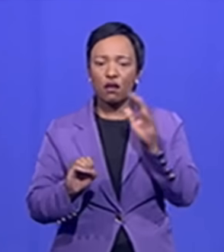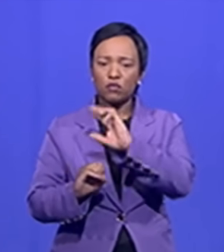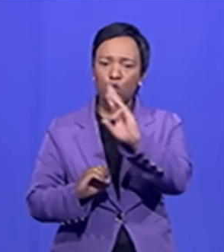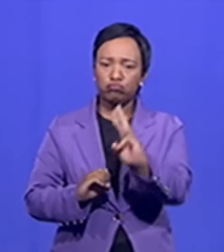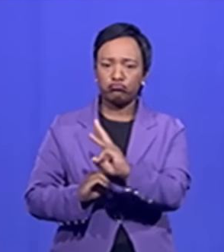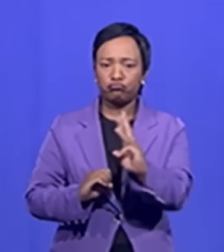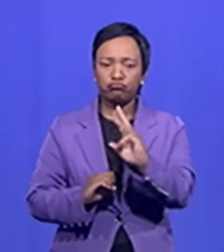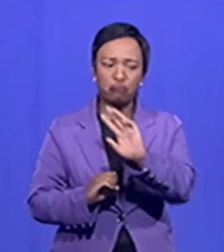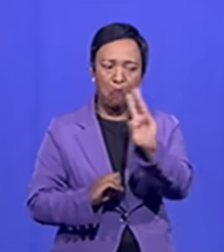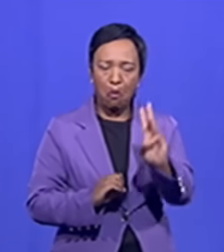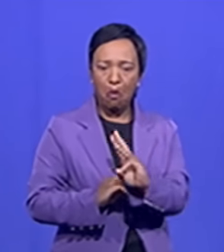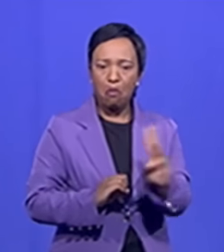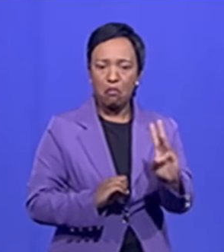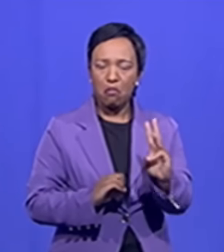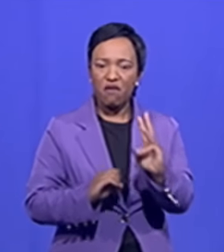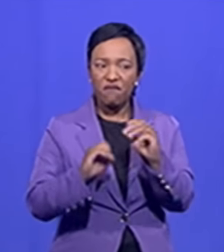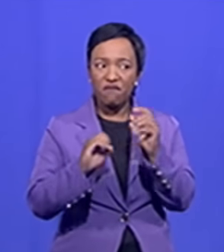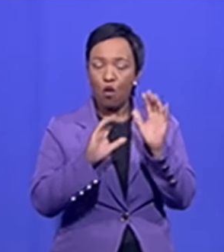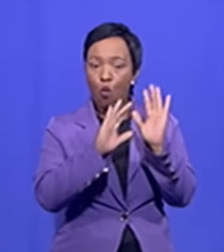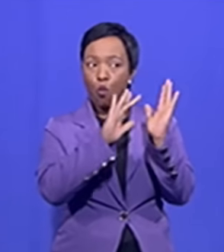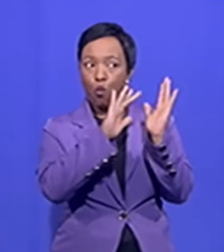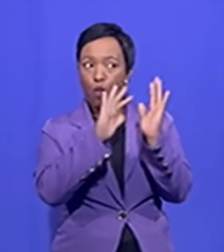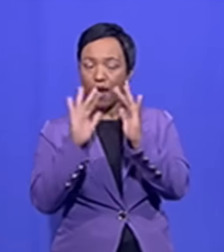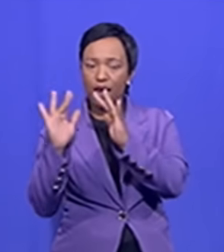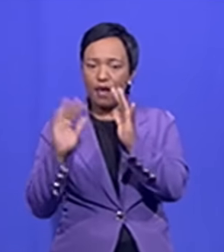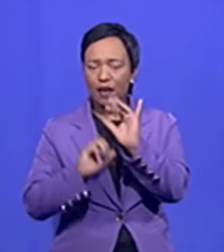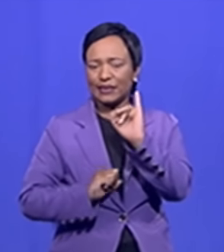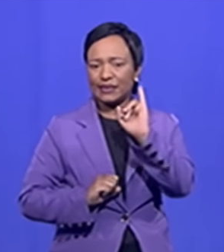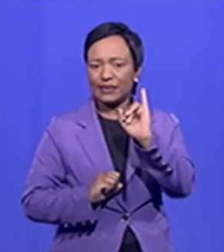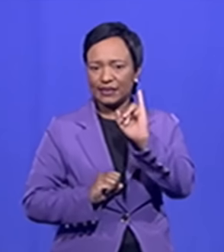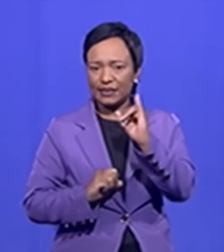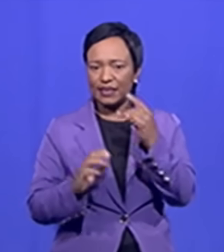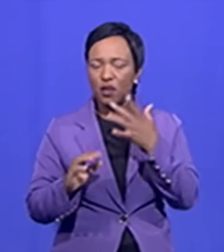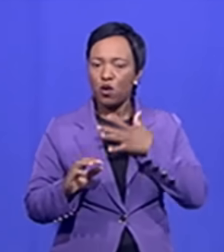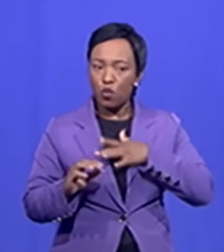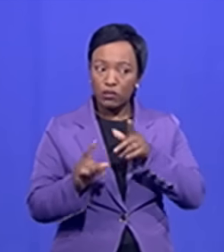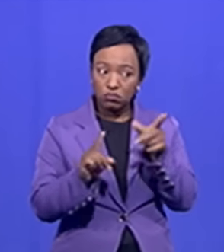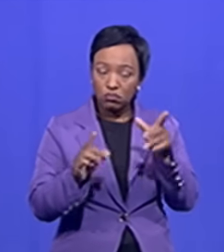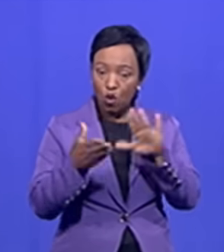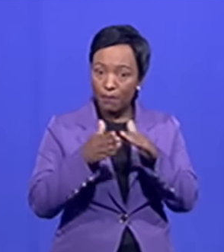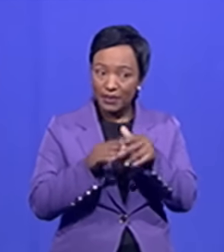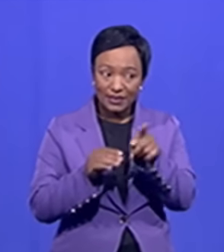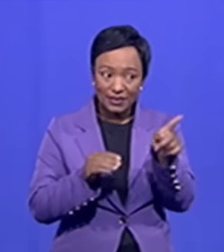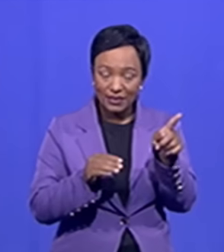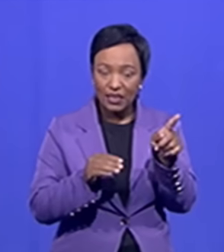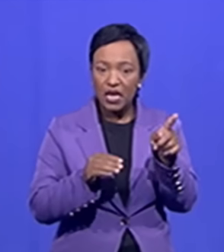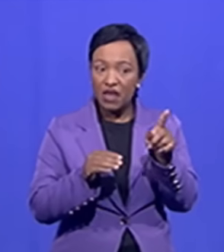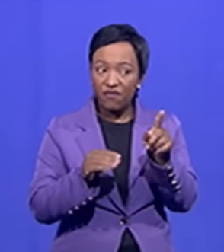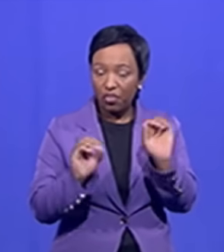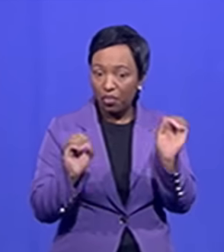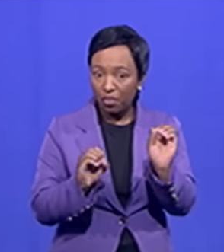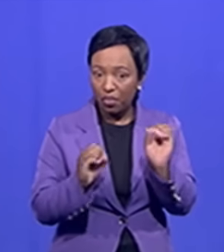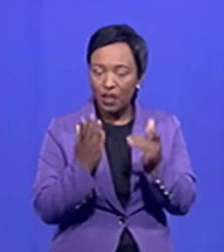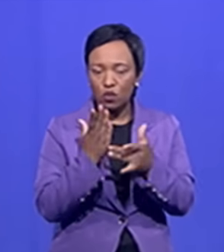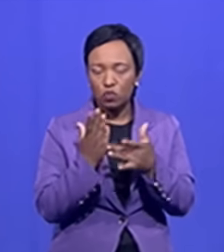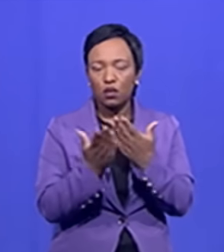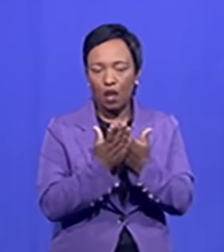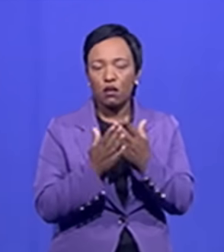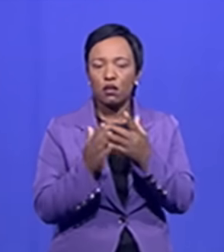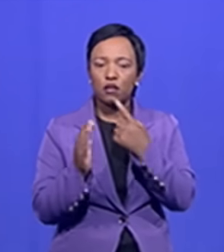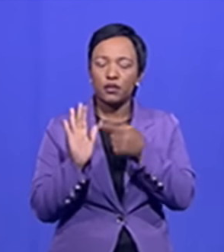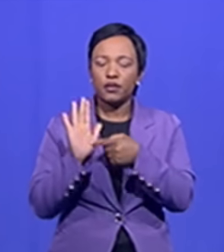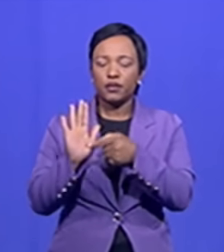weather. So we want in South Africa as well to be able to reach those communities. Afrika Borwa e iphumanetse